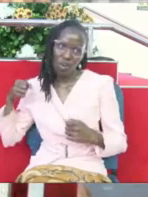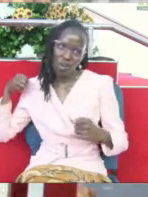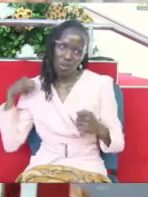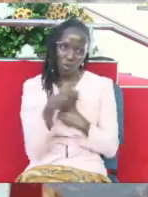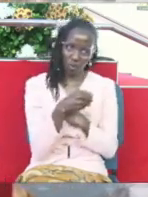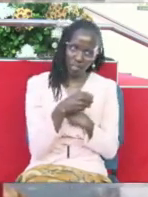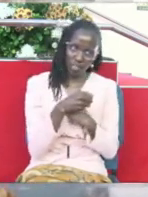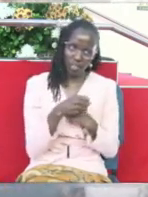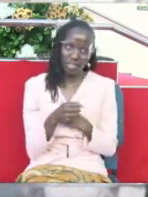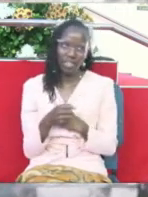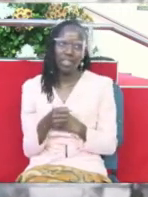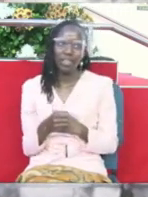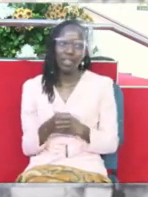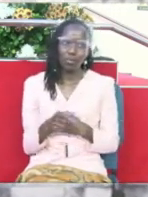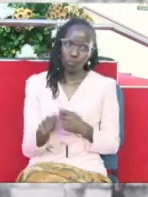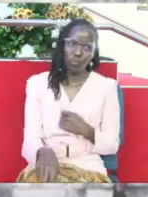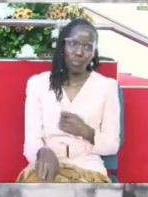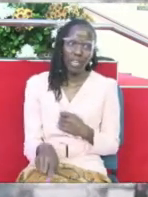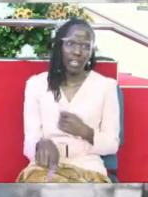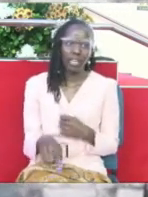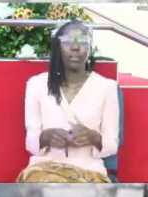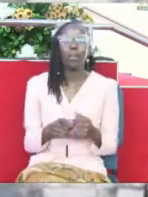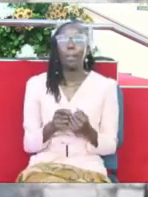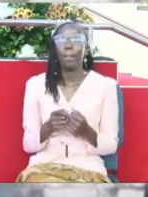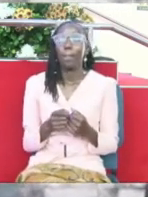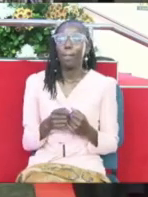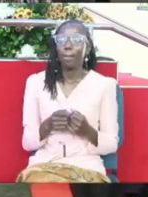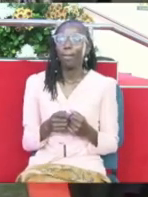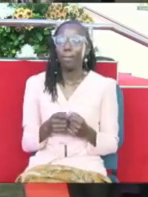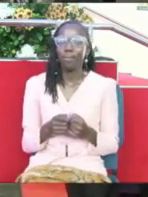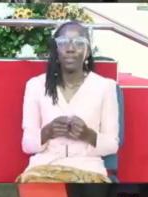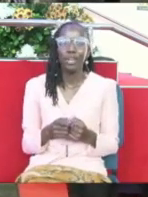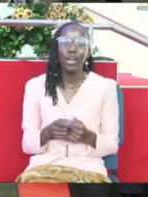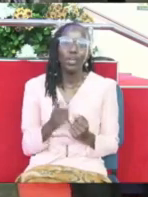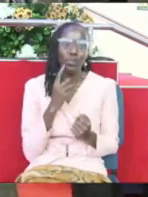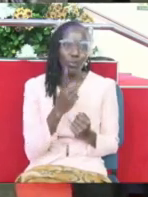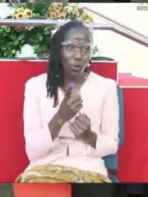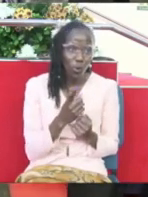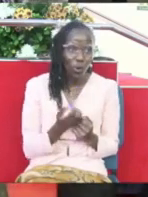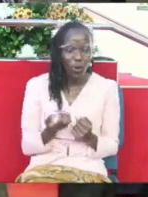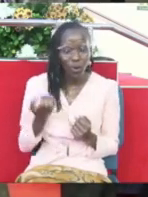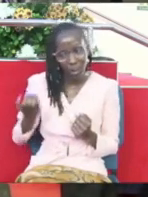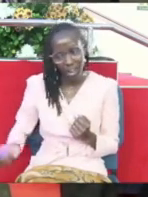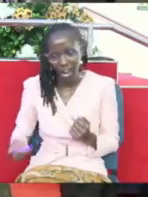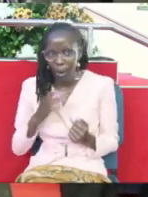was thoroughly scared. Huyo jamaa akaogopa. Do you know what he did? "Mami." Akaita mama.